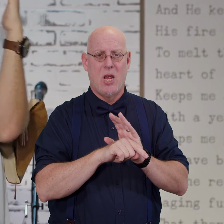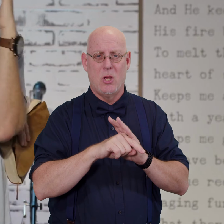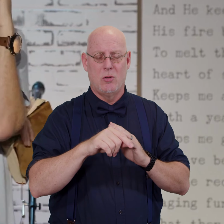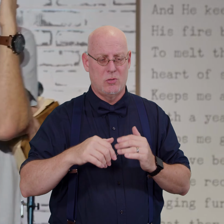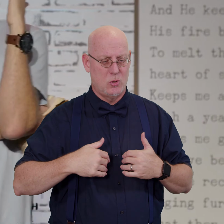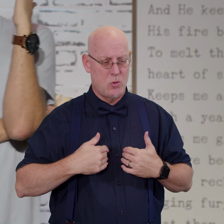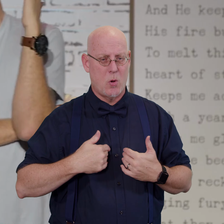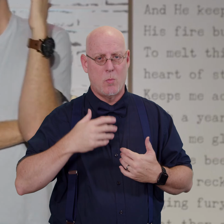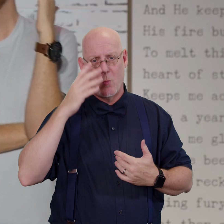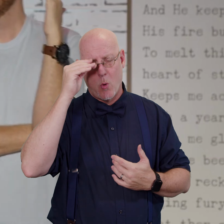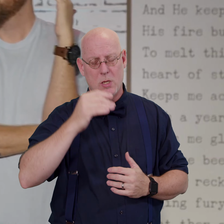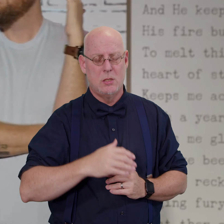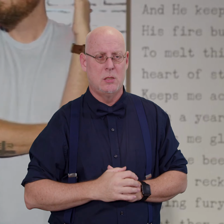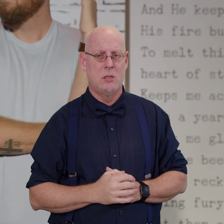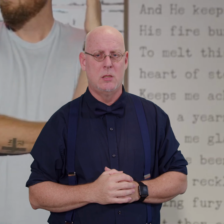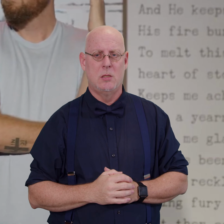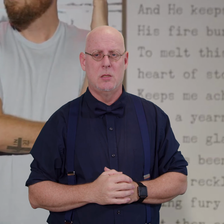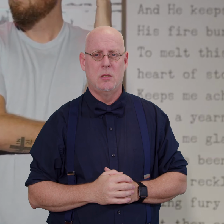little boys